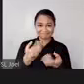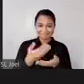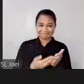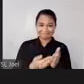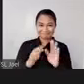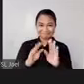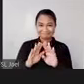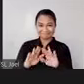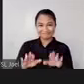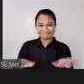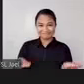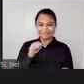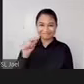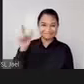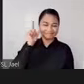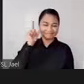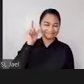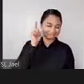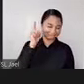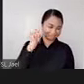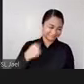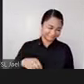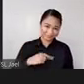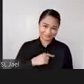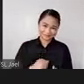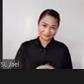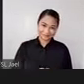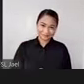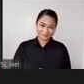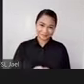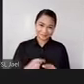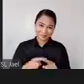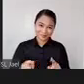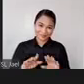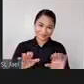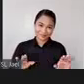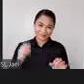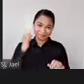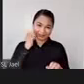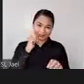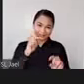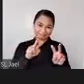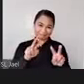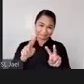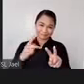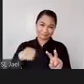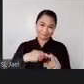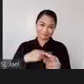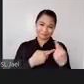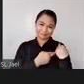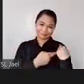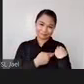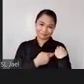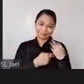responsibility to model the way. Maraming salamat po at magandang maliwanag na hapon sa inyong lahat.